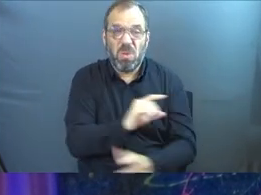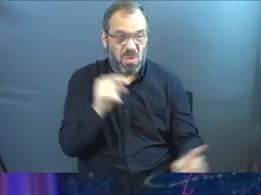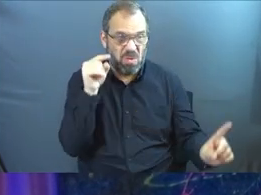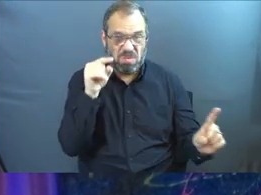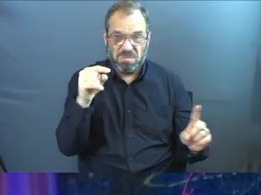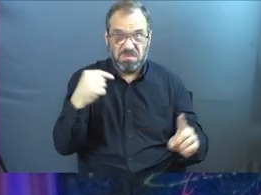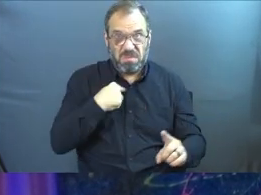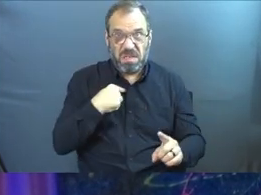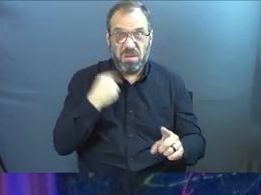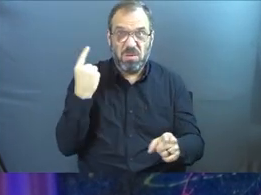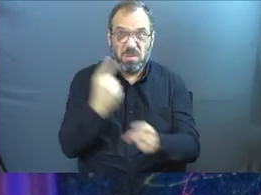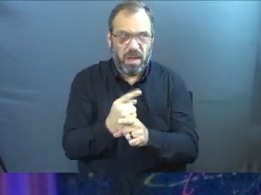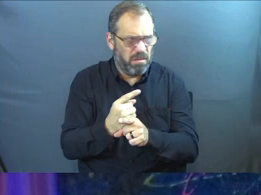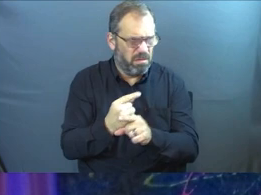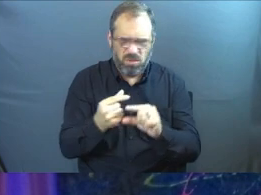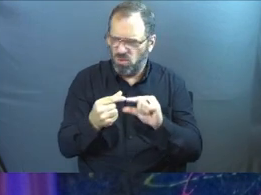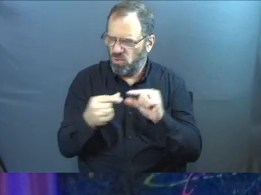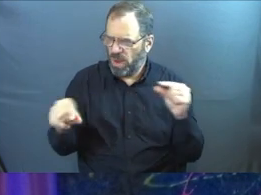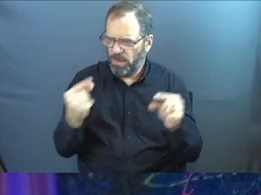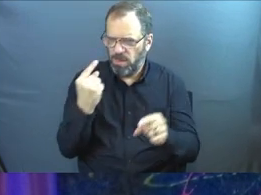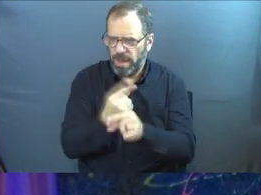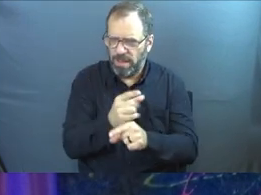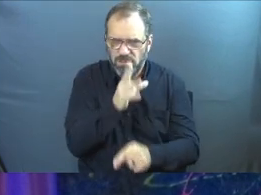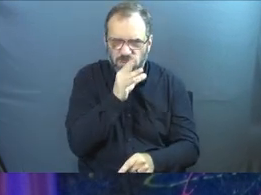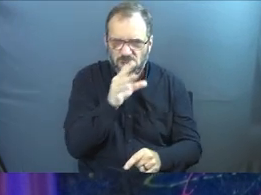him right there. Did I get the grammar right?